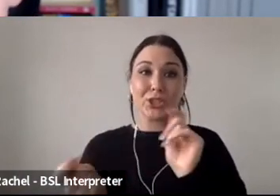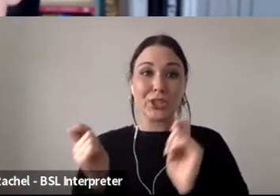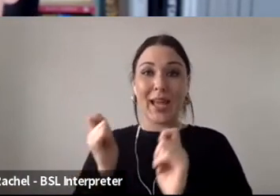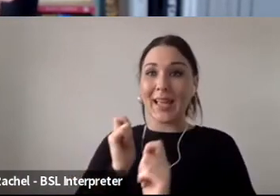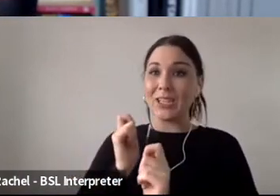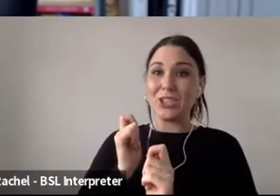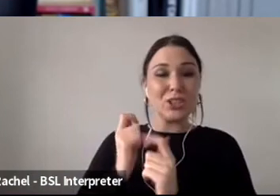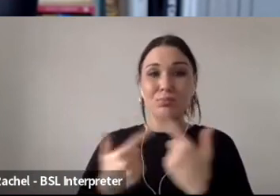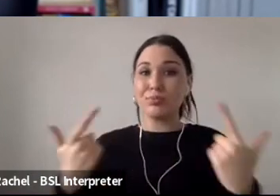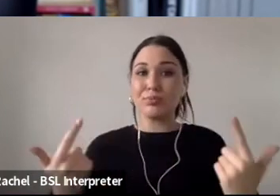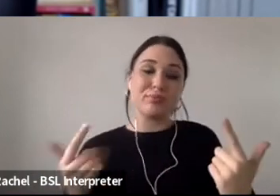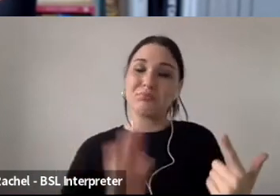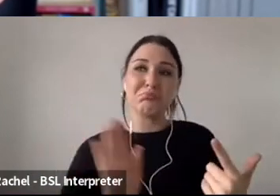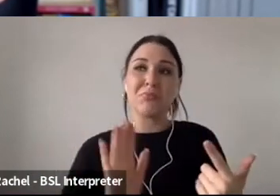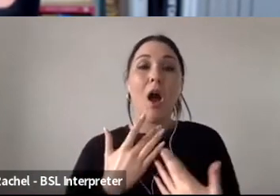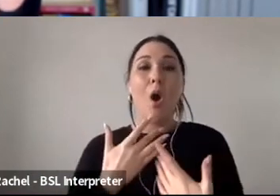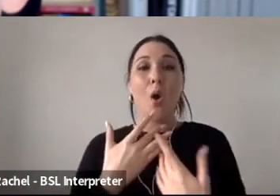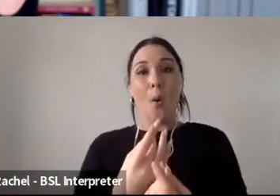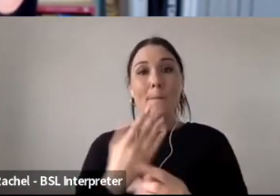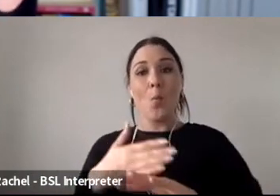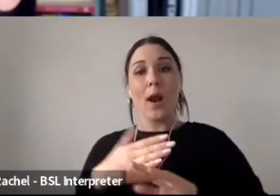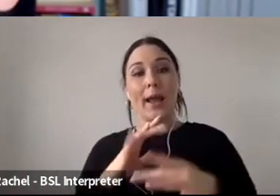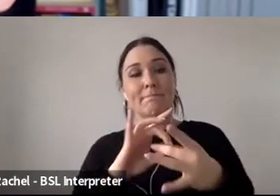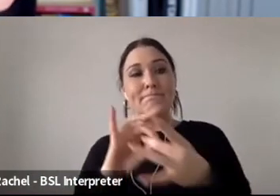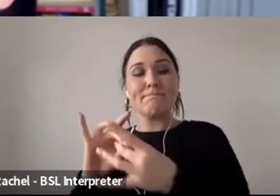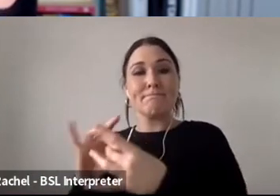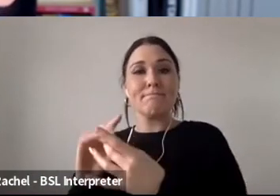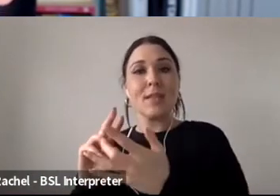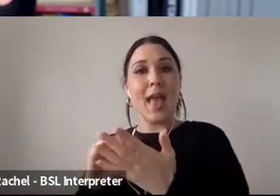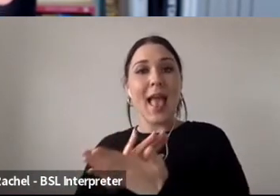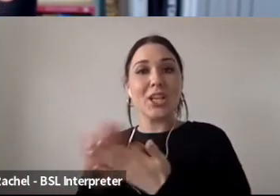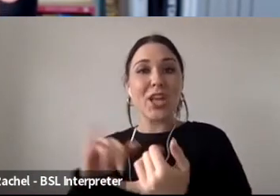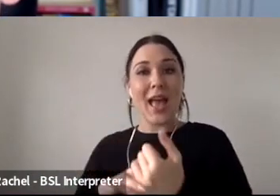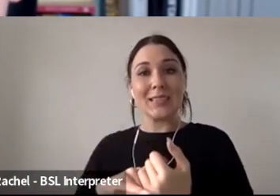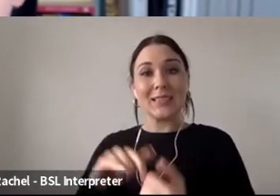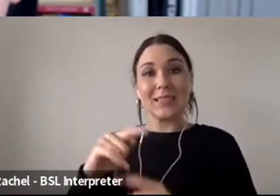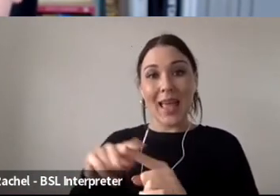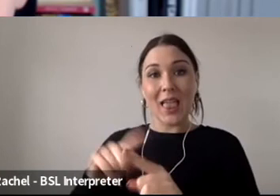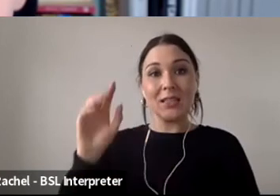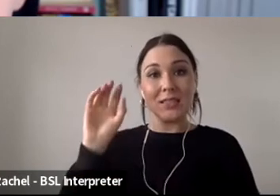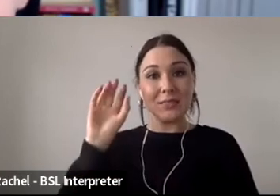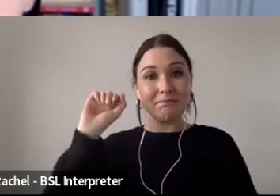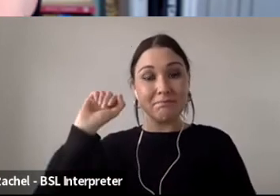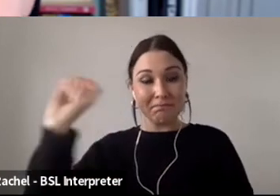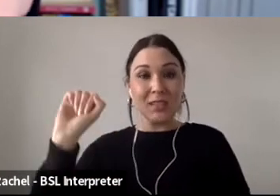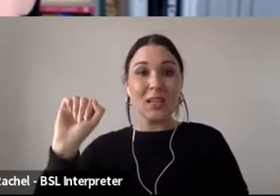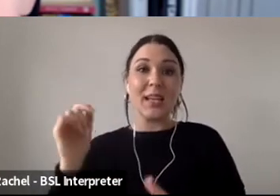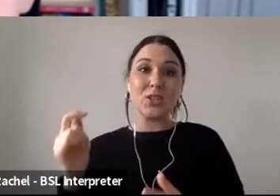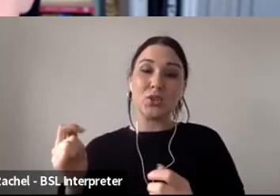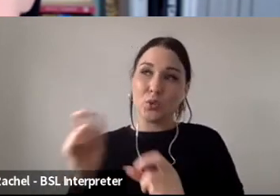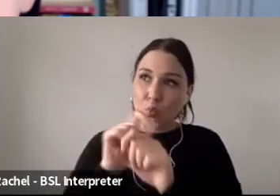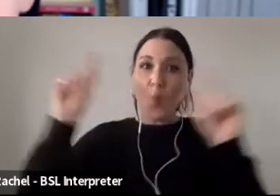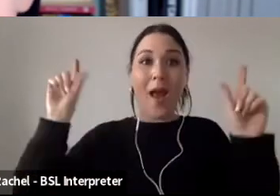think our hope, working with NHS England, our hope is to, as I say, kind of reinvigorate people's understanding and awareness